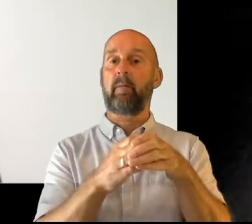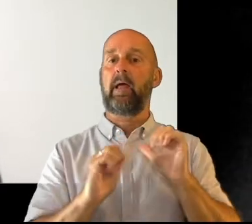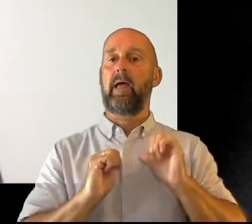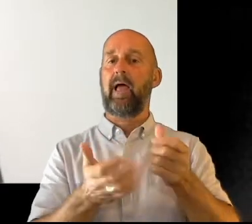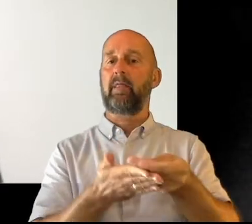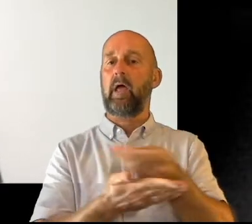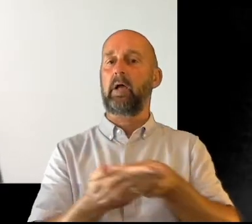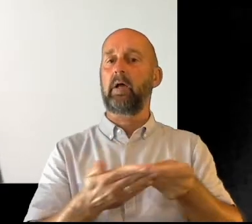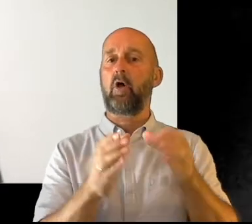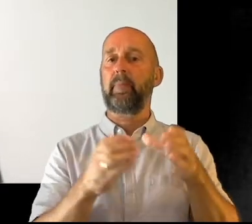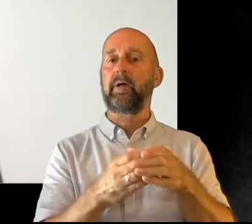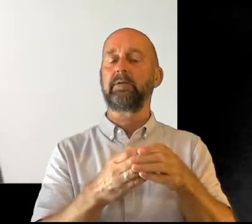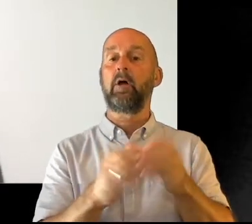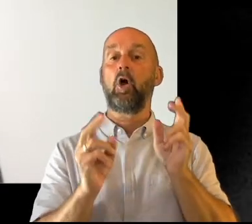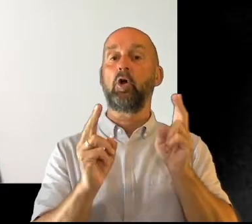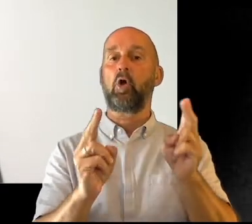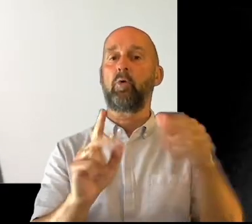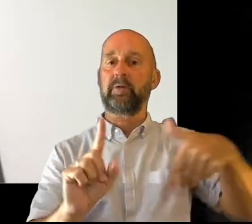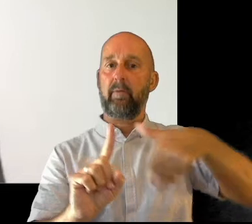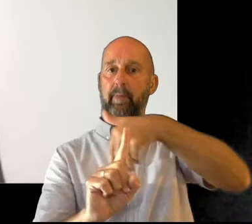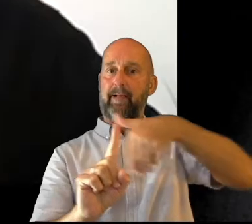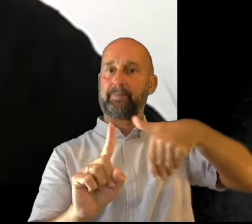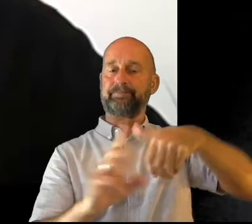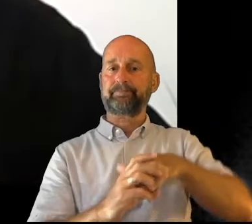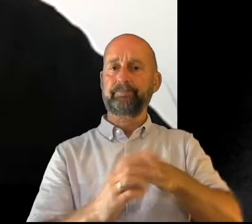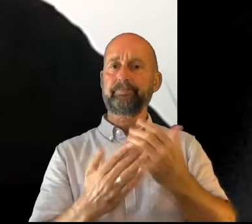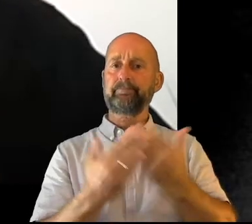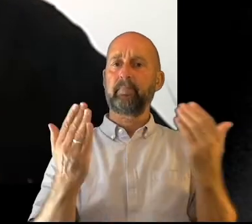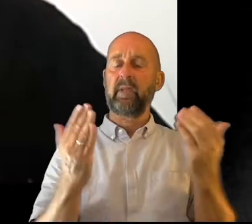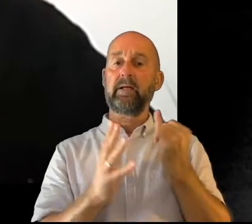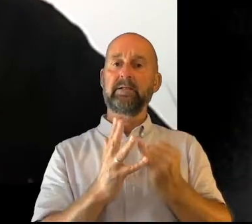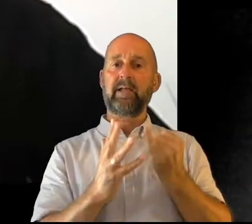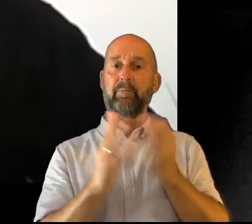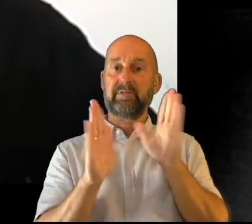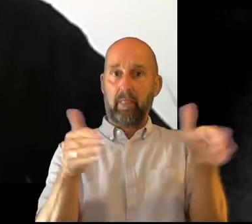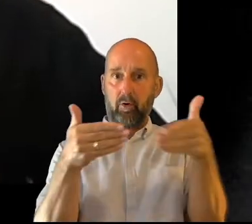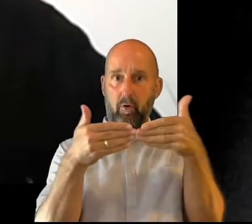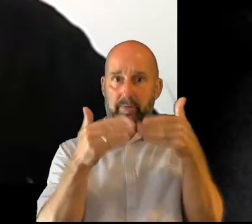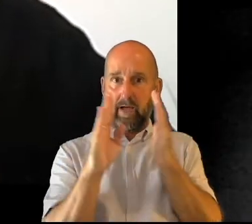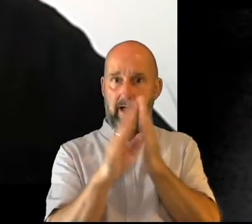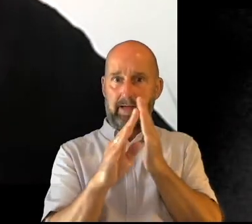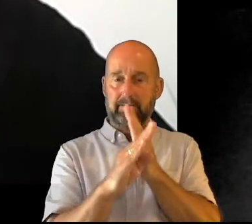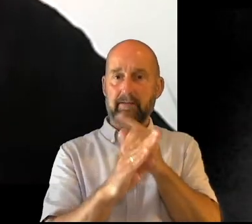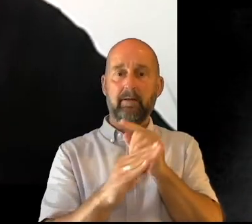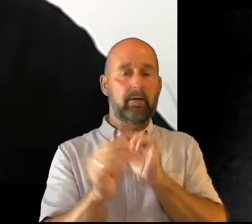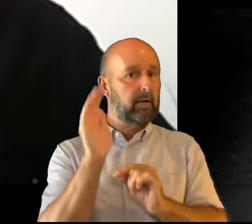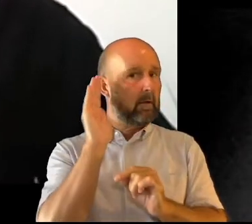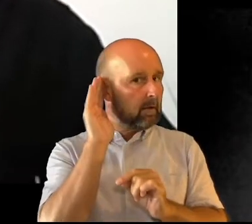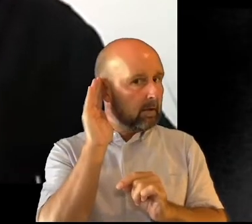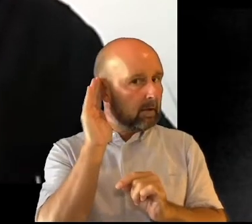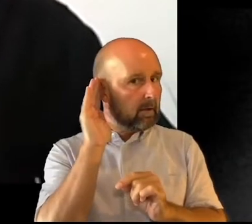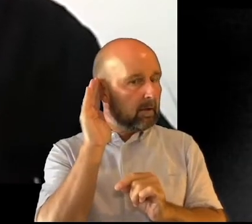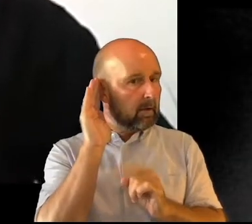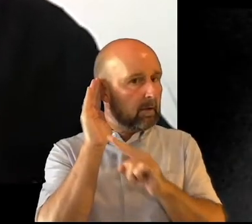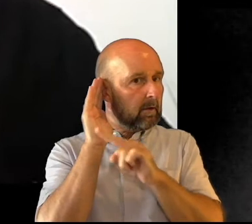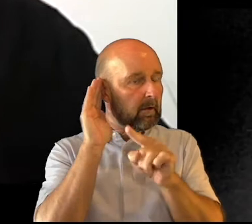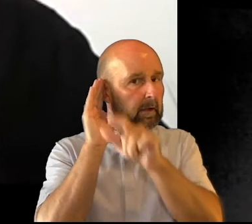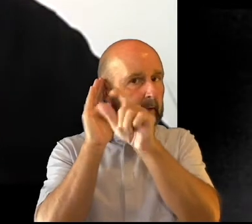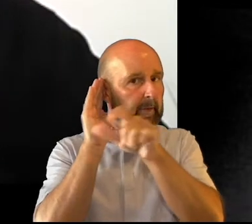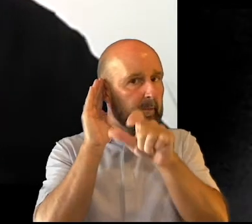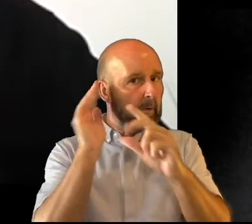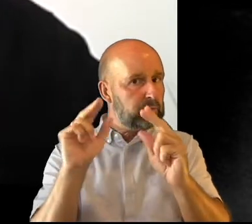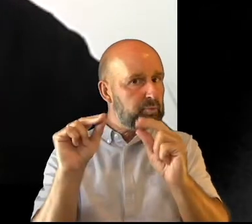and Economics, back corridors. Day. Samrah's hiding in a cupboard, presses her ear to the door as she hears a group of